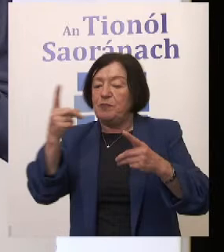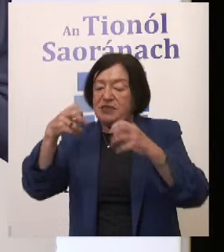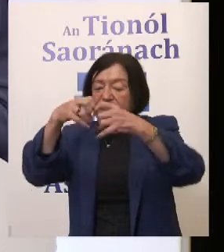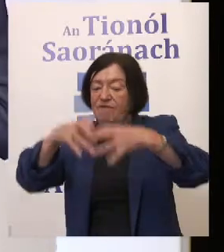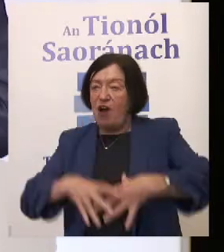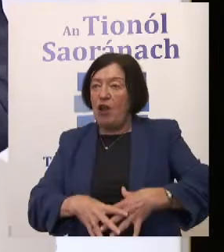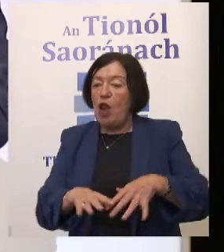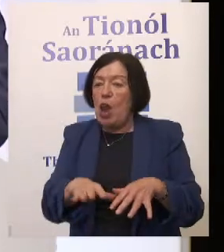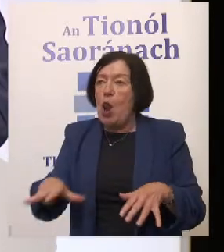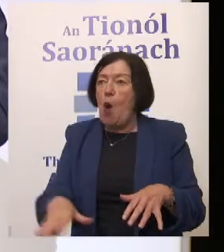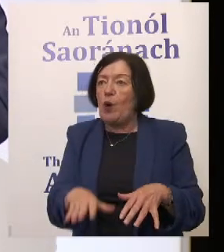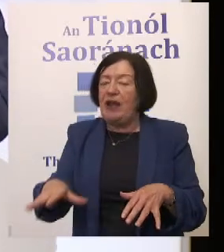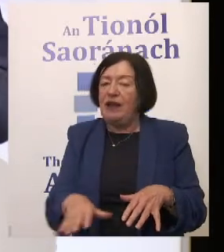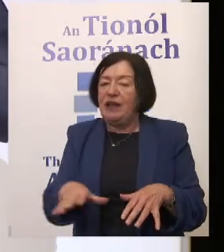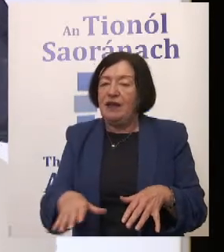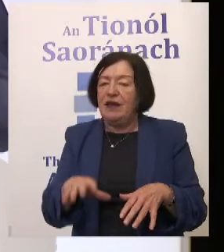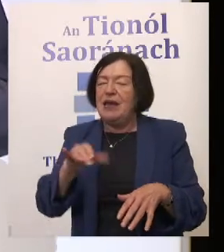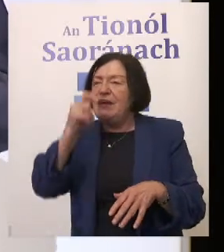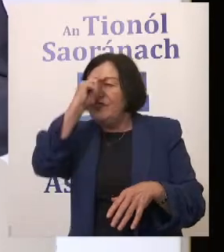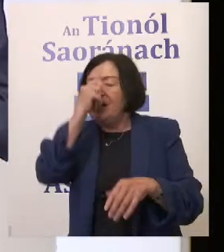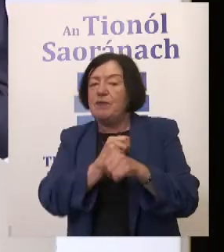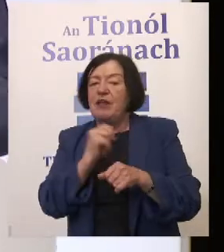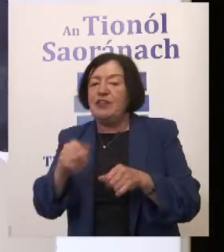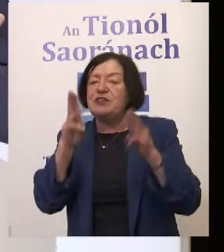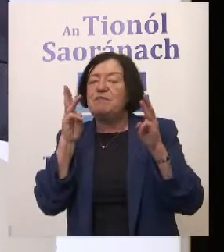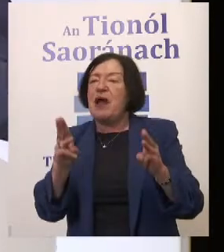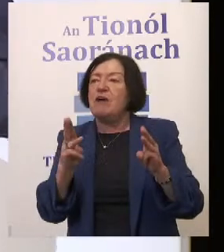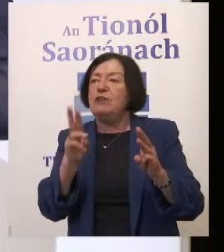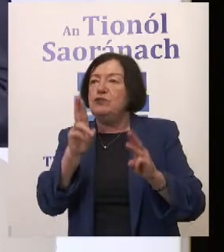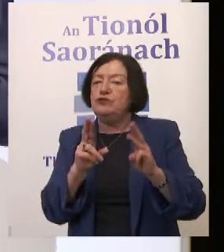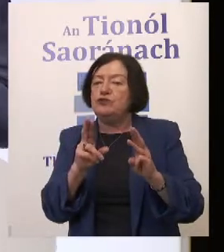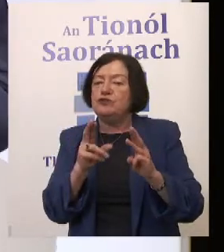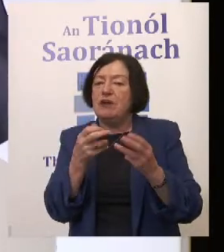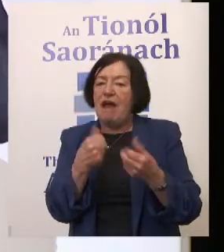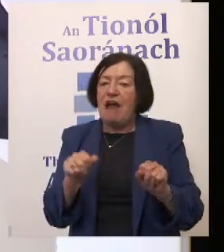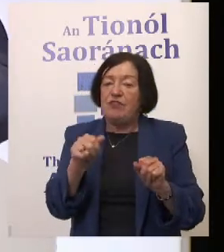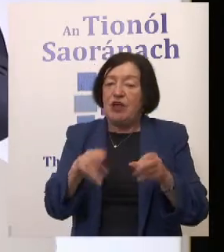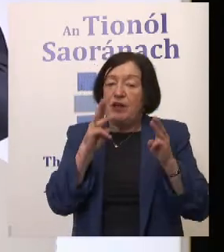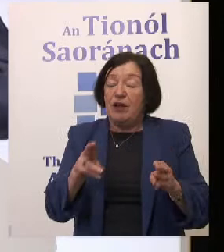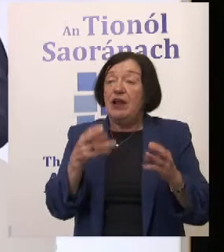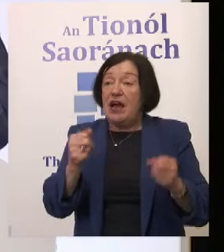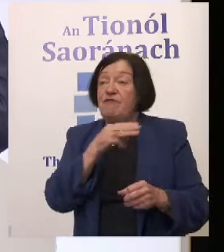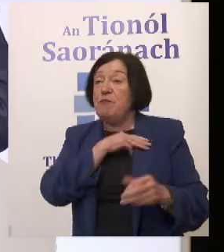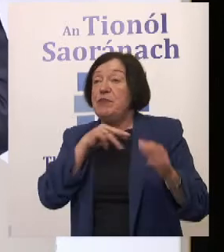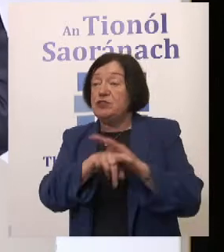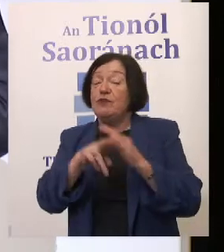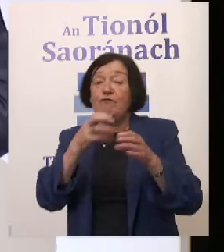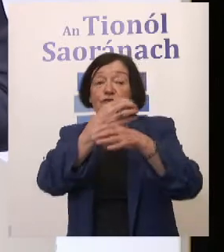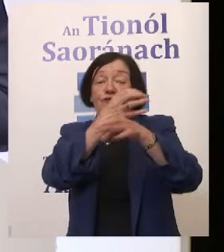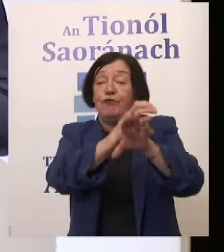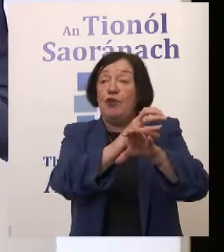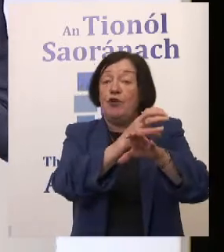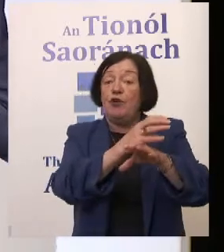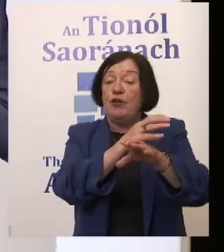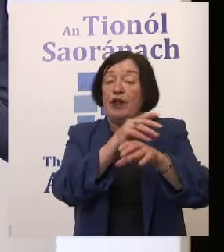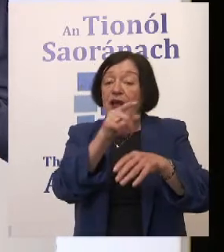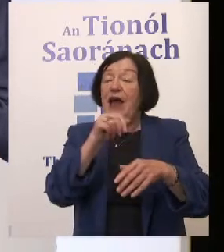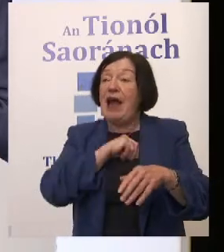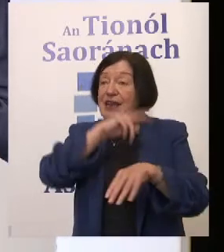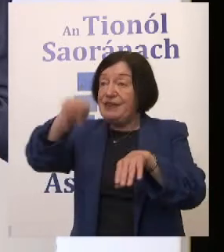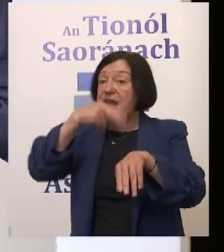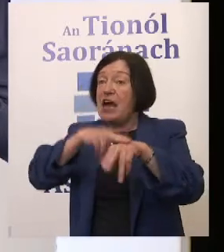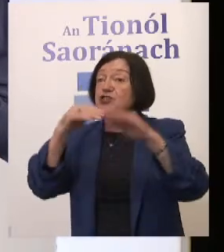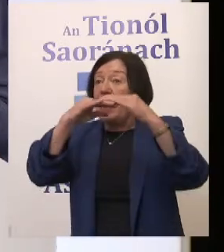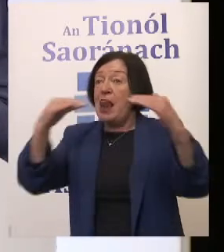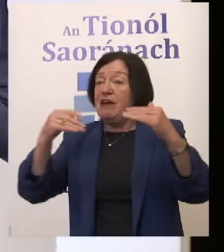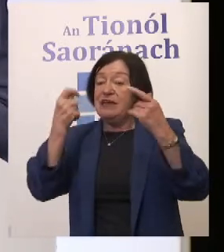local level, maybe think about what those powers should be and who should get them. There is a Minister for Rural Affairs at national level,